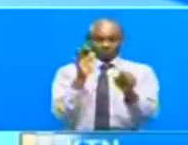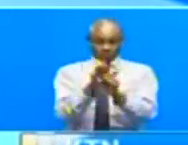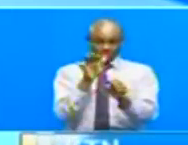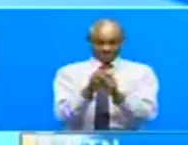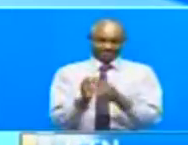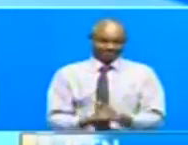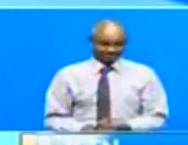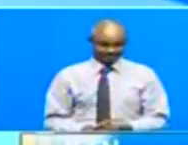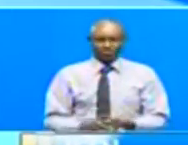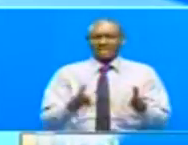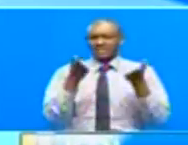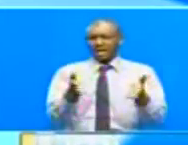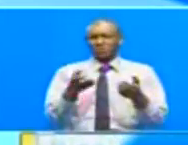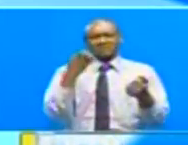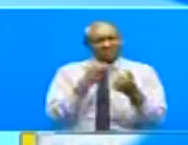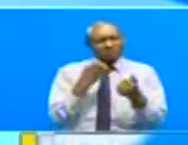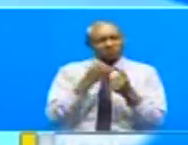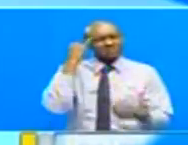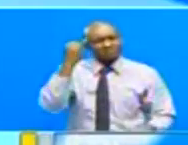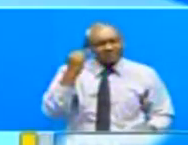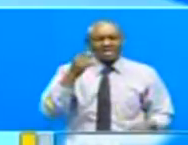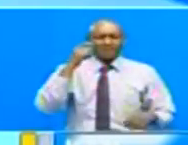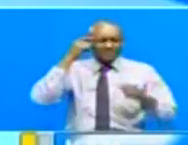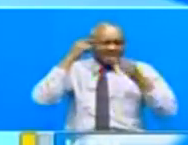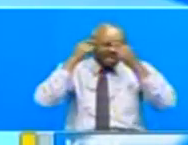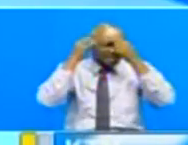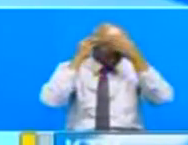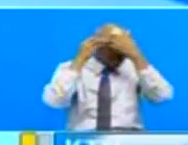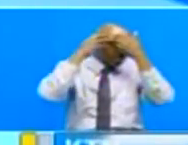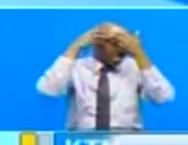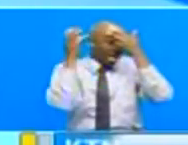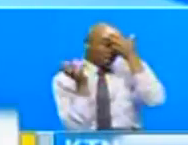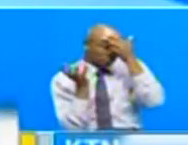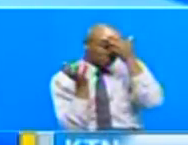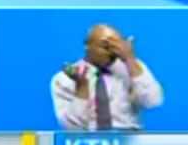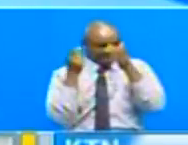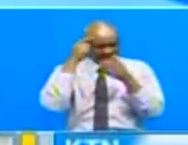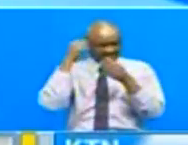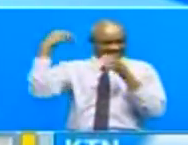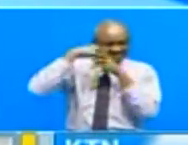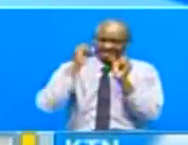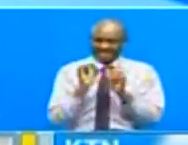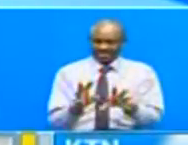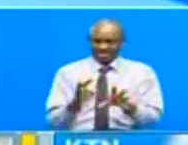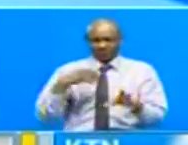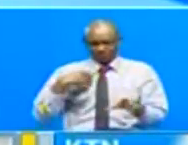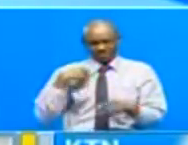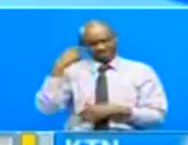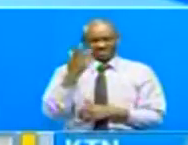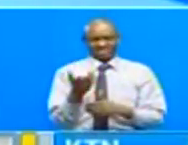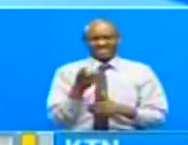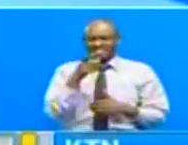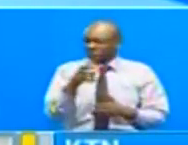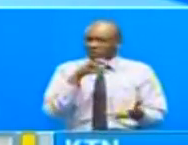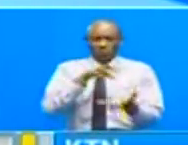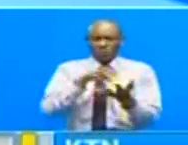watching. Now, it's difficult to imagine living with your brain hanging from outside your head through a protrusion in the scalp. Well, this